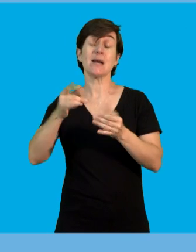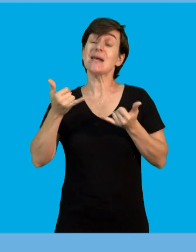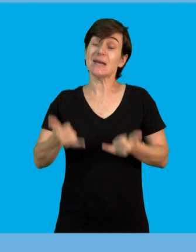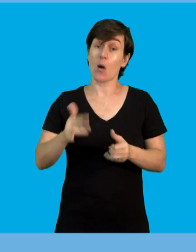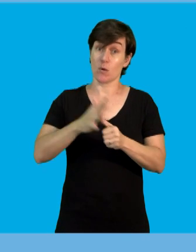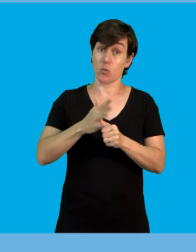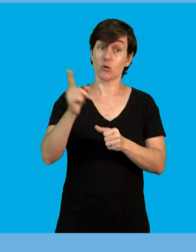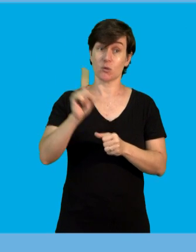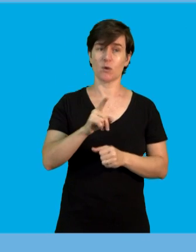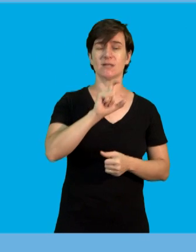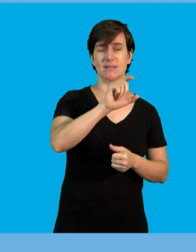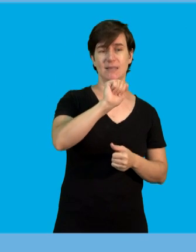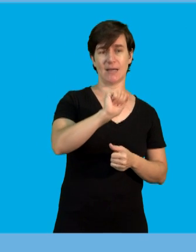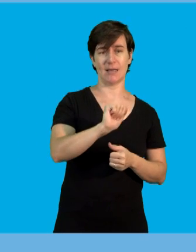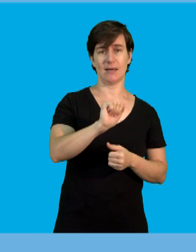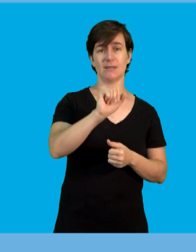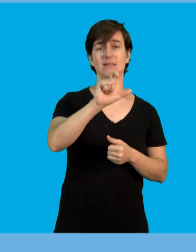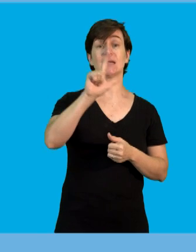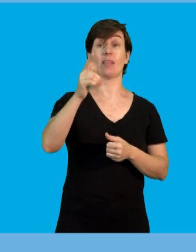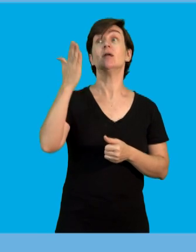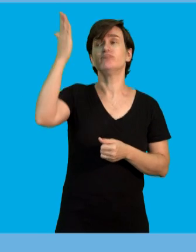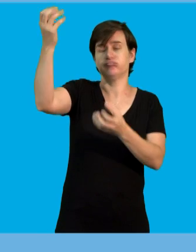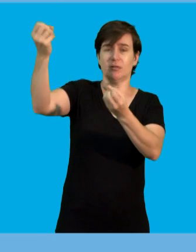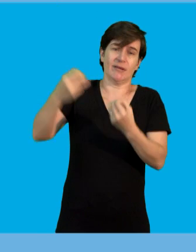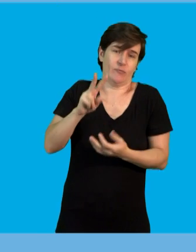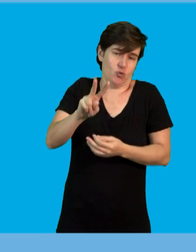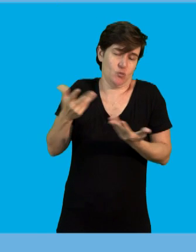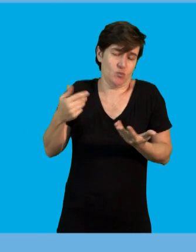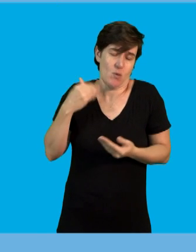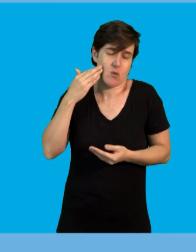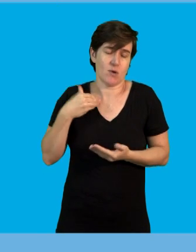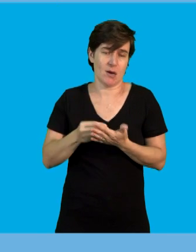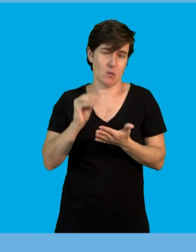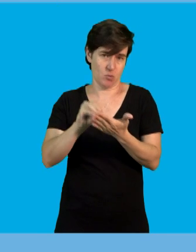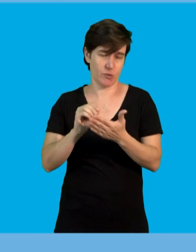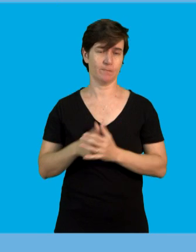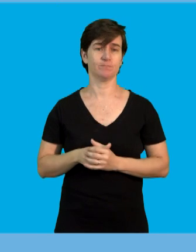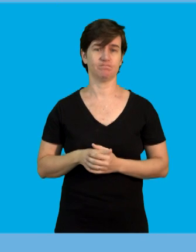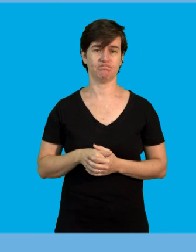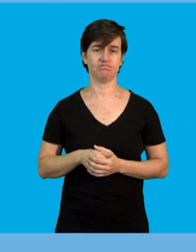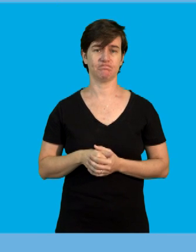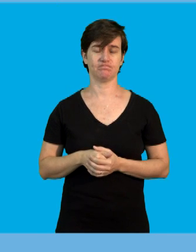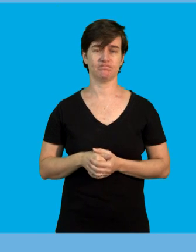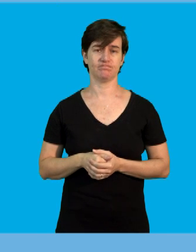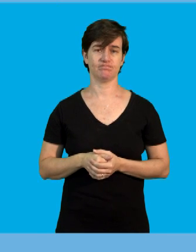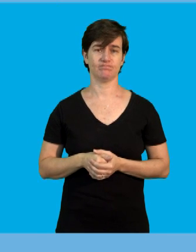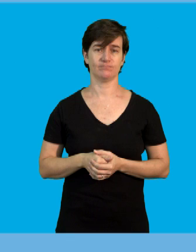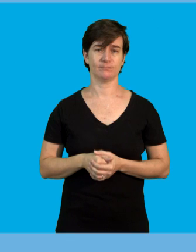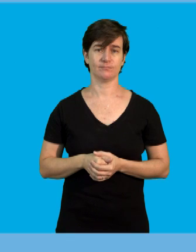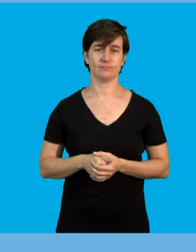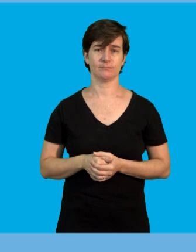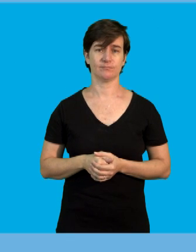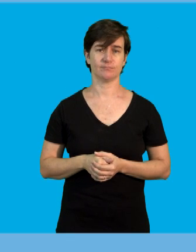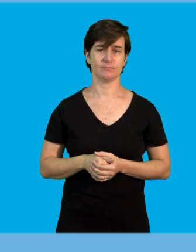be CaCl. Then there's a 2. Right, then that is dealt